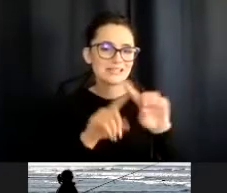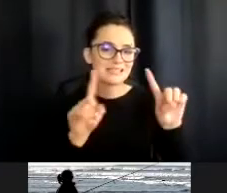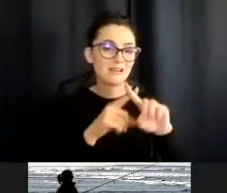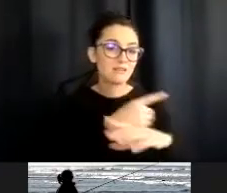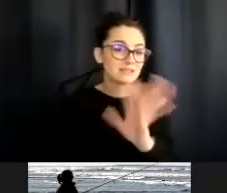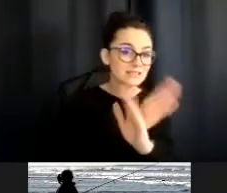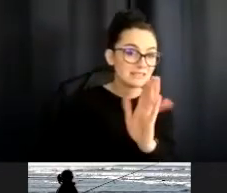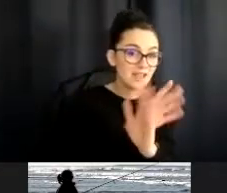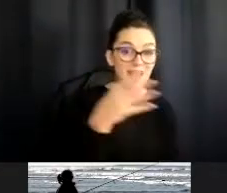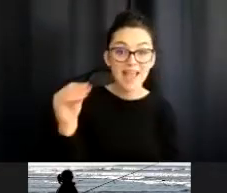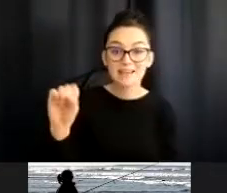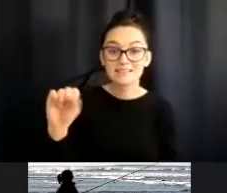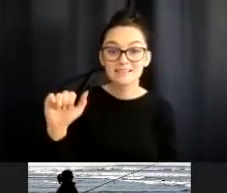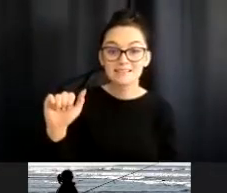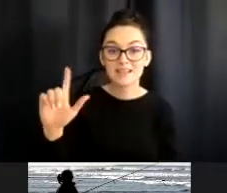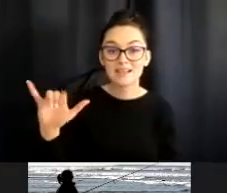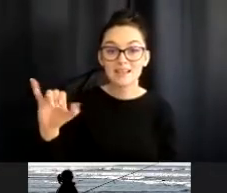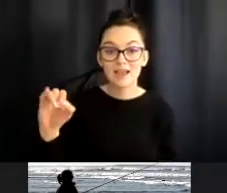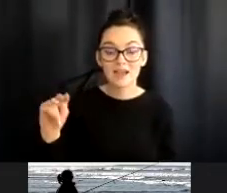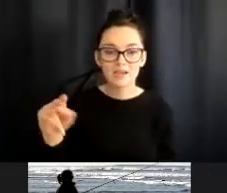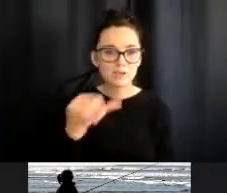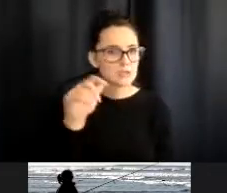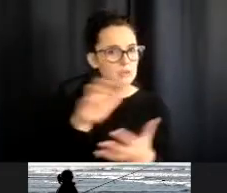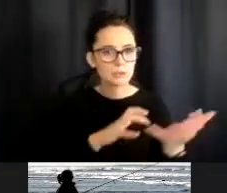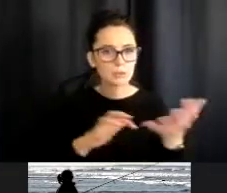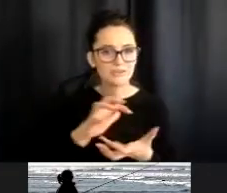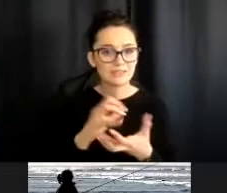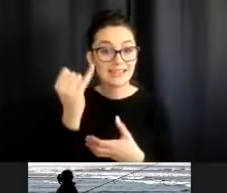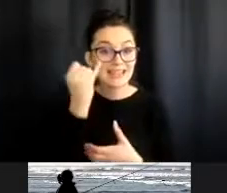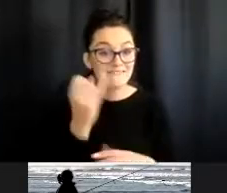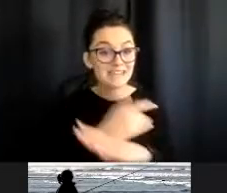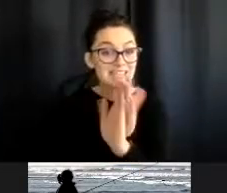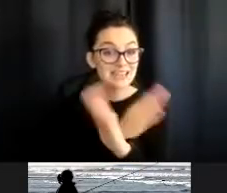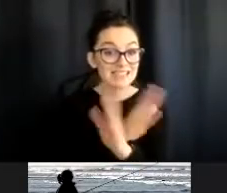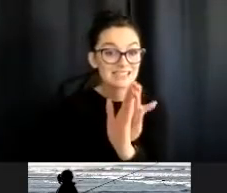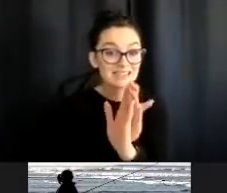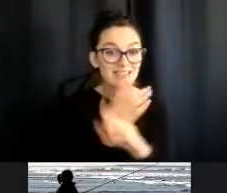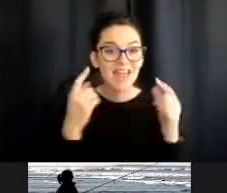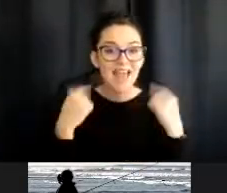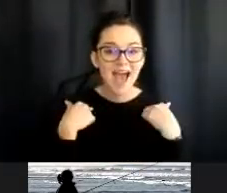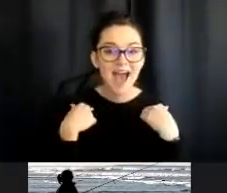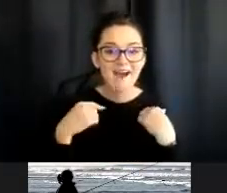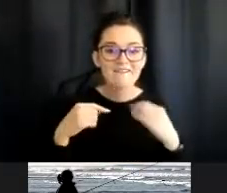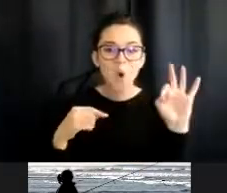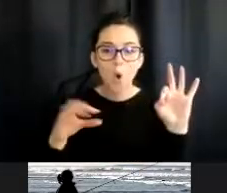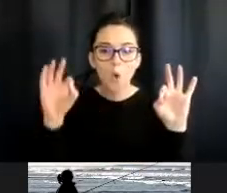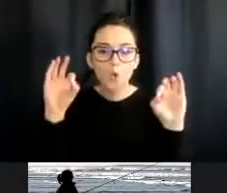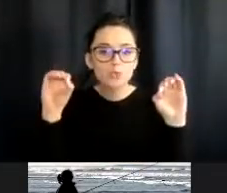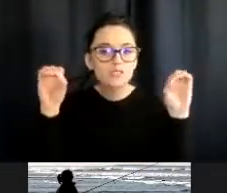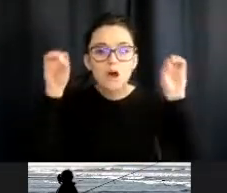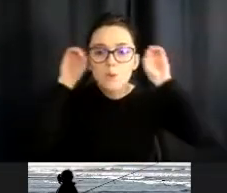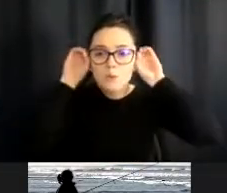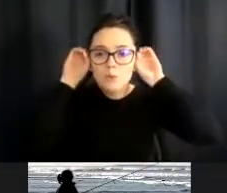Don't get these 2 confused. If it's a seal, they have holes behind their